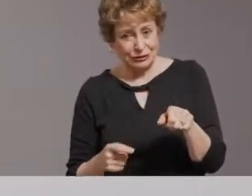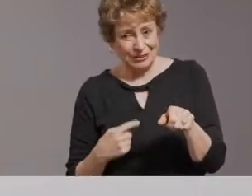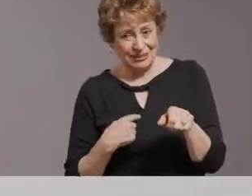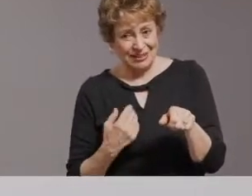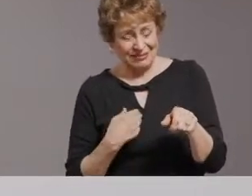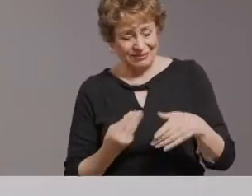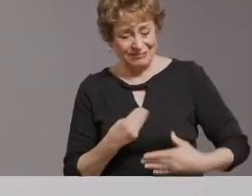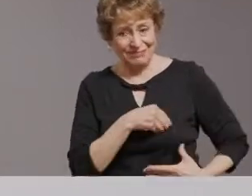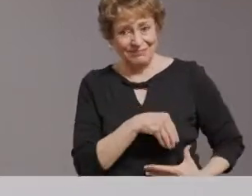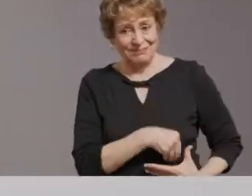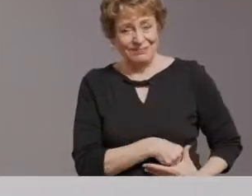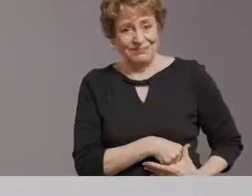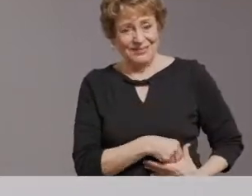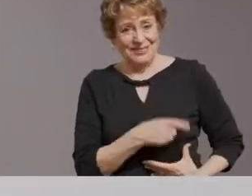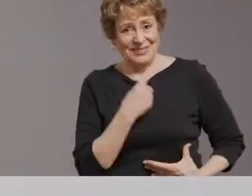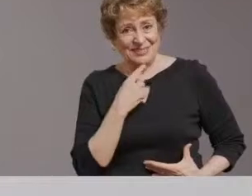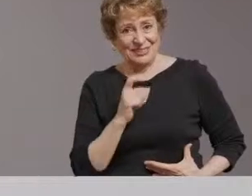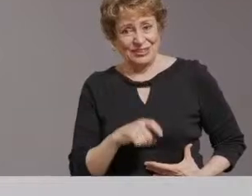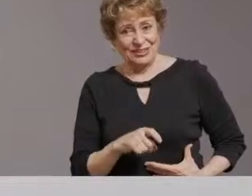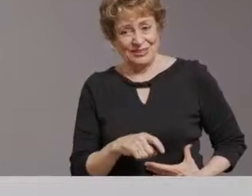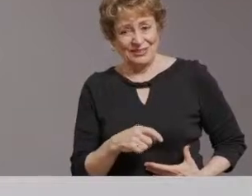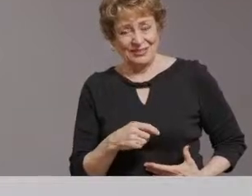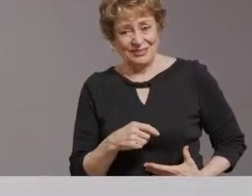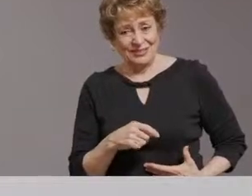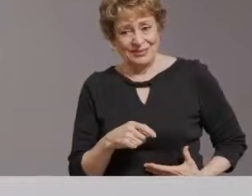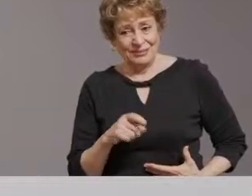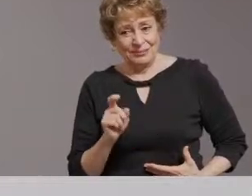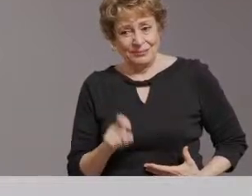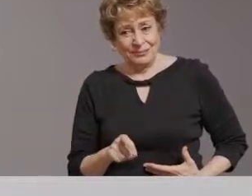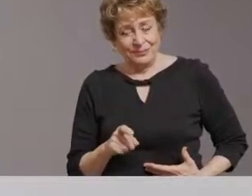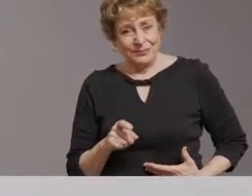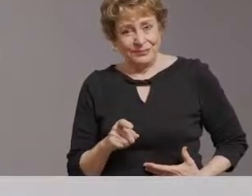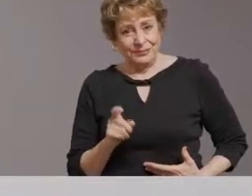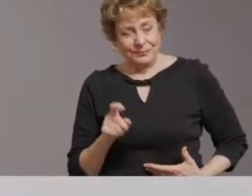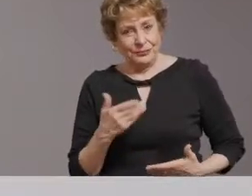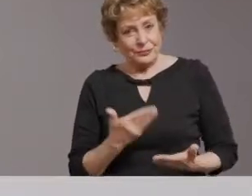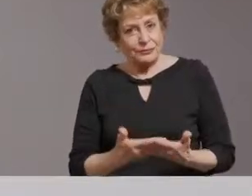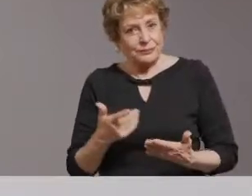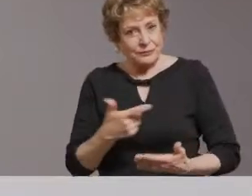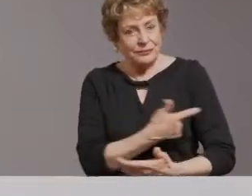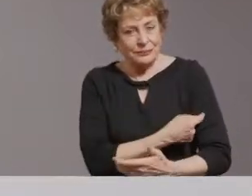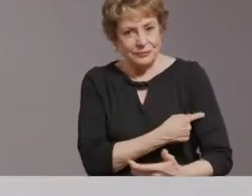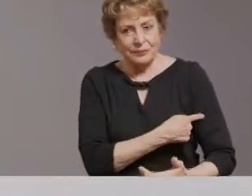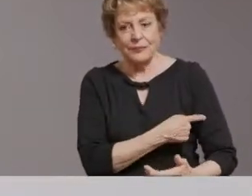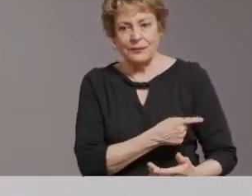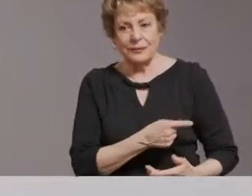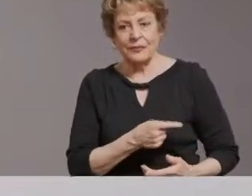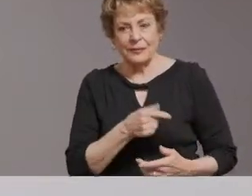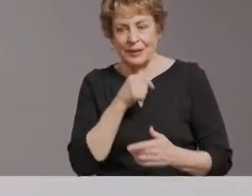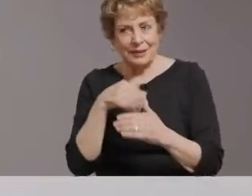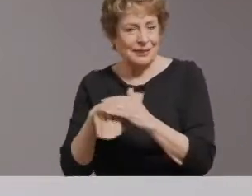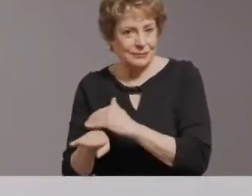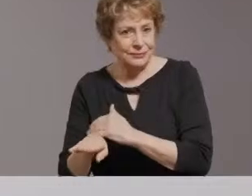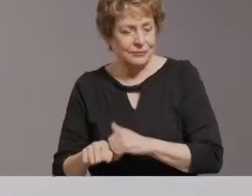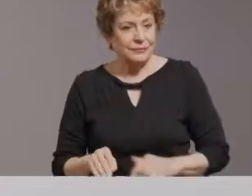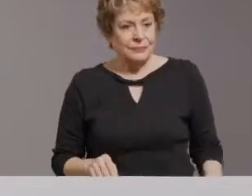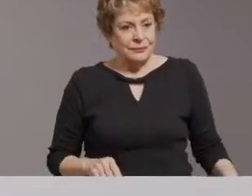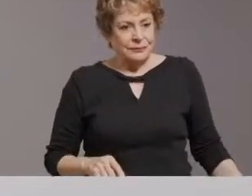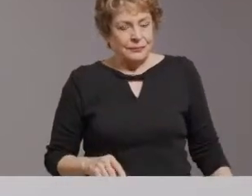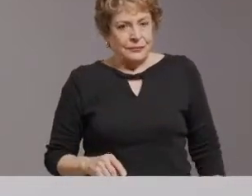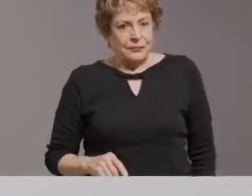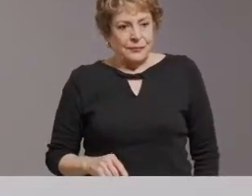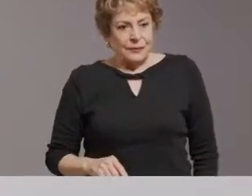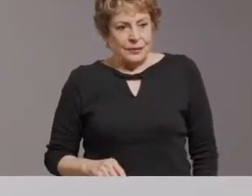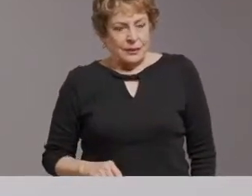we're not going to let you in unless you show you've been vaccinated? You know, I don't know that I would make that a requirement for going into